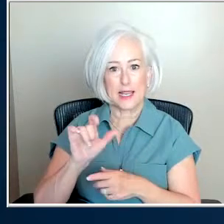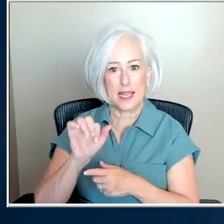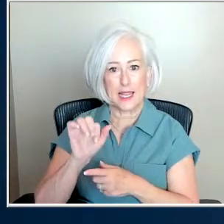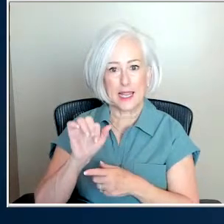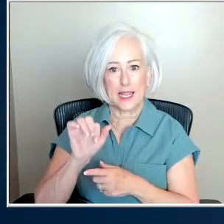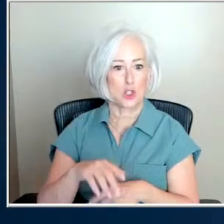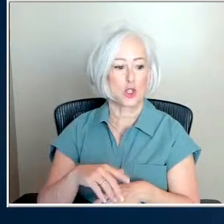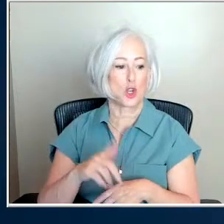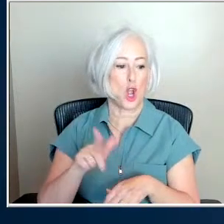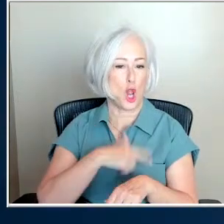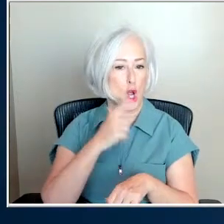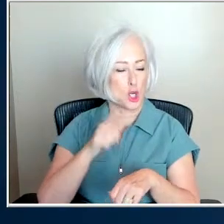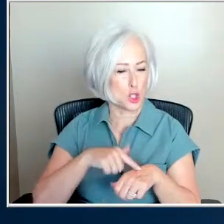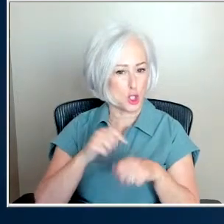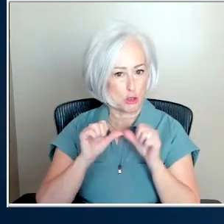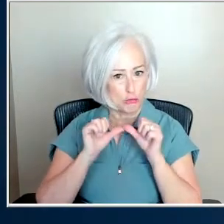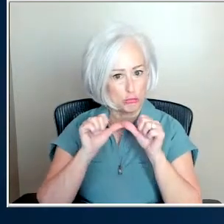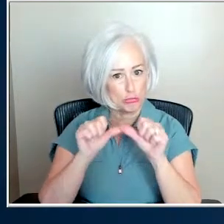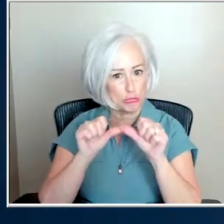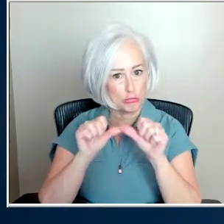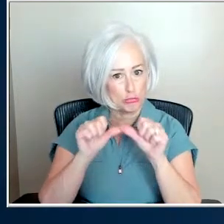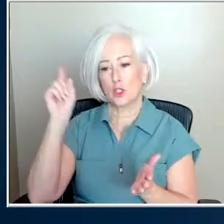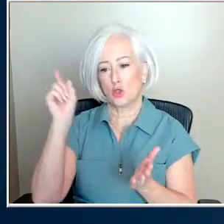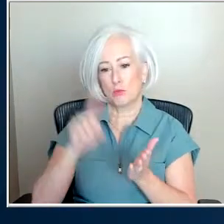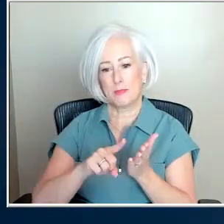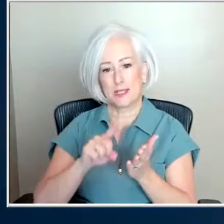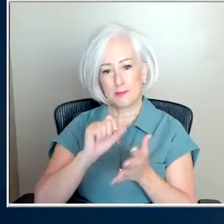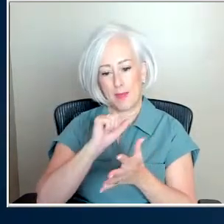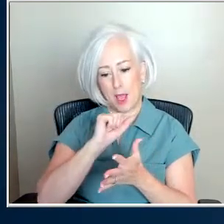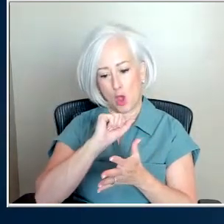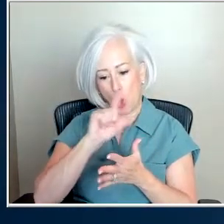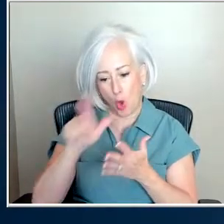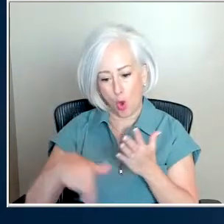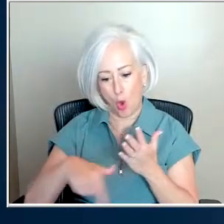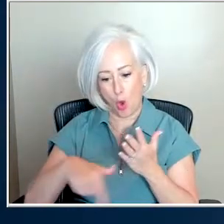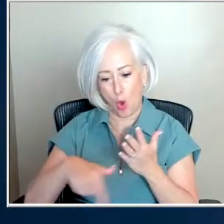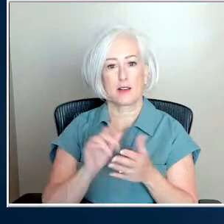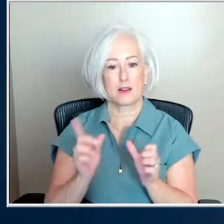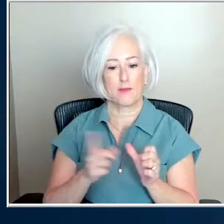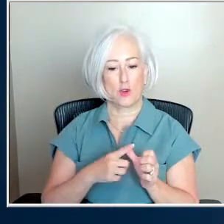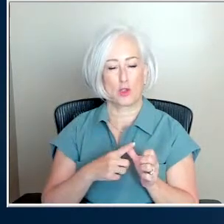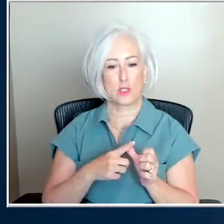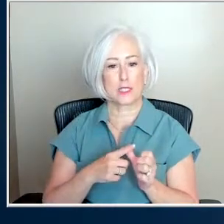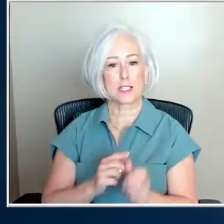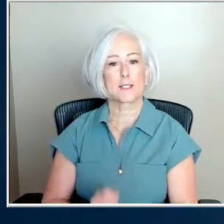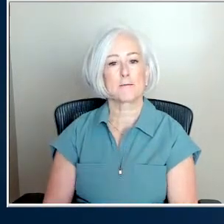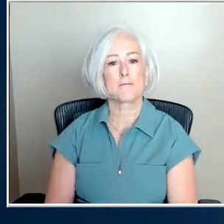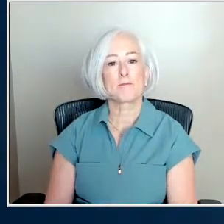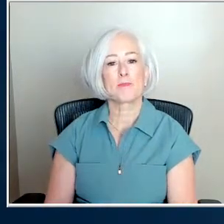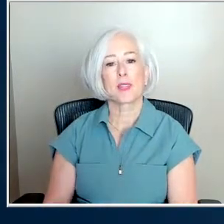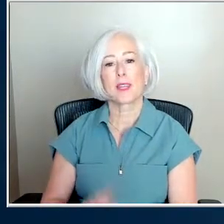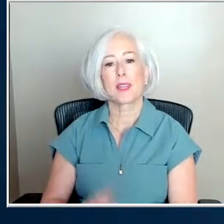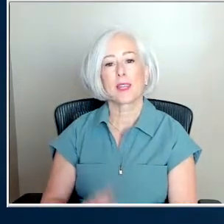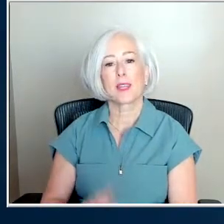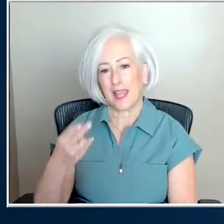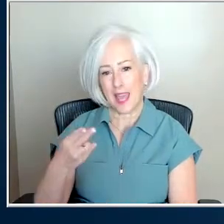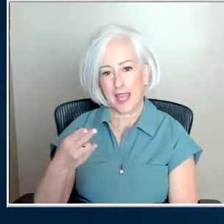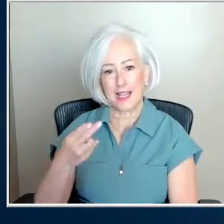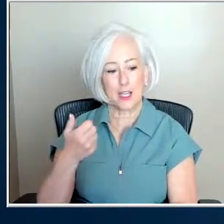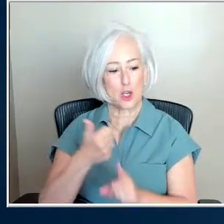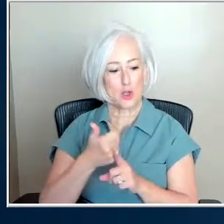term, and we need to minimize and address that all at the beginning. And also Kaleigh was brave enough to sign up for a clinical trial.